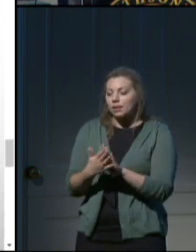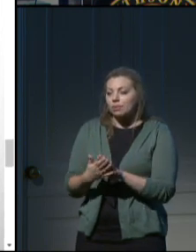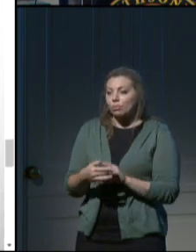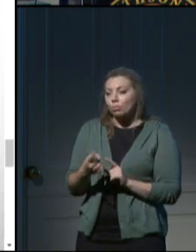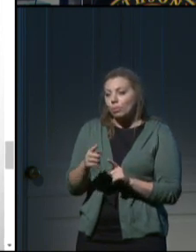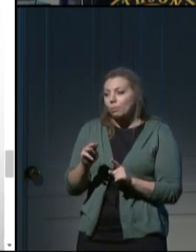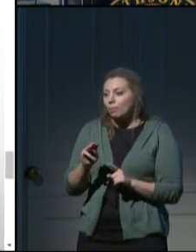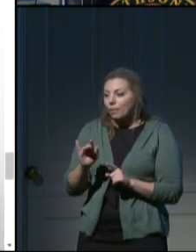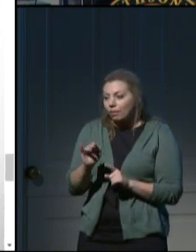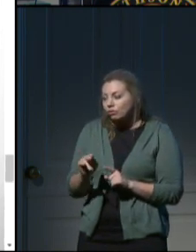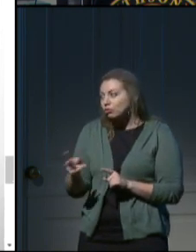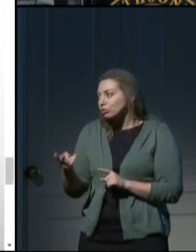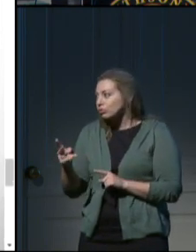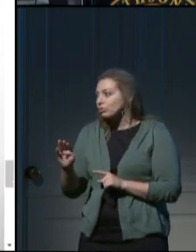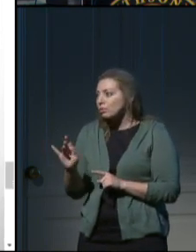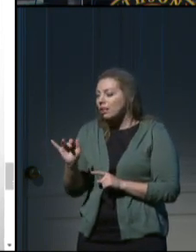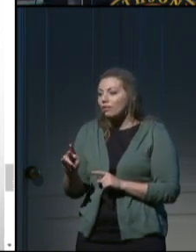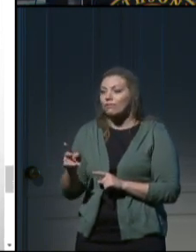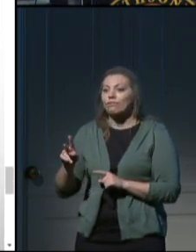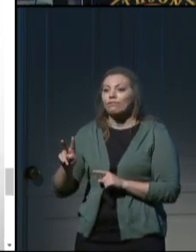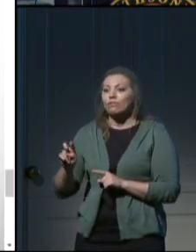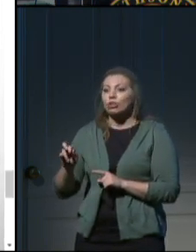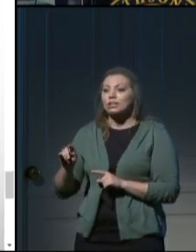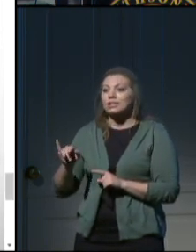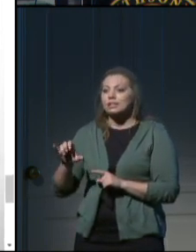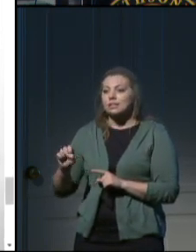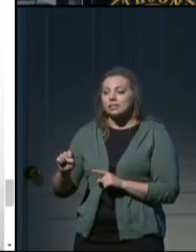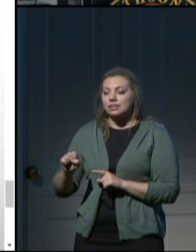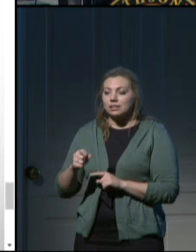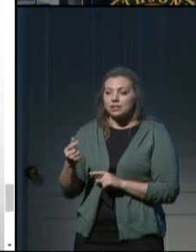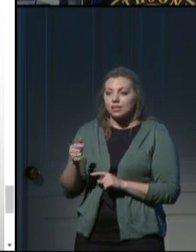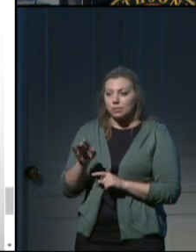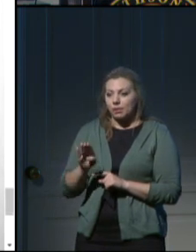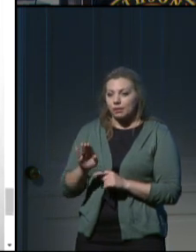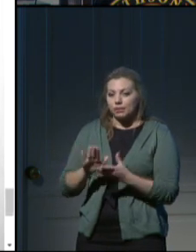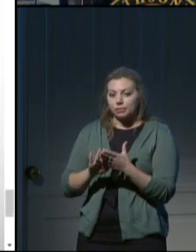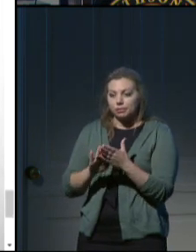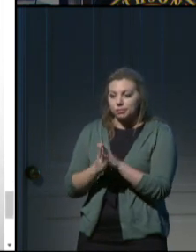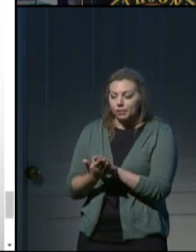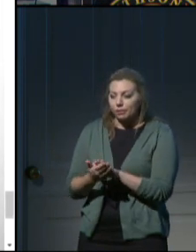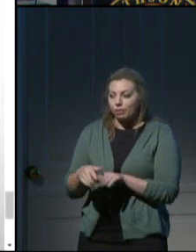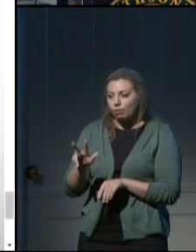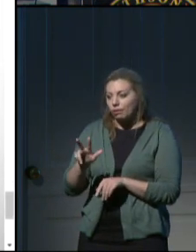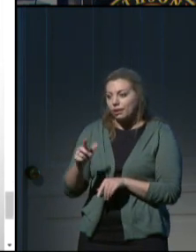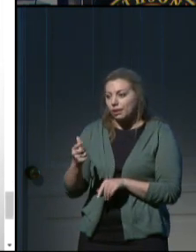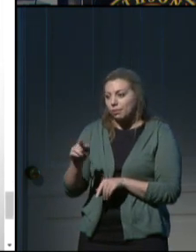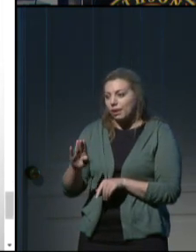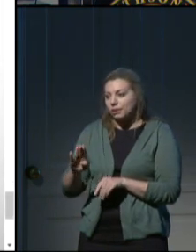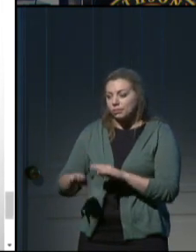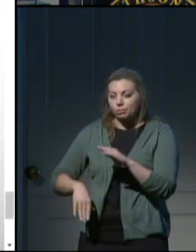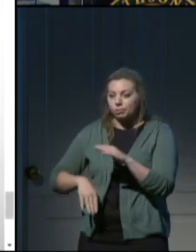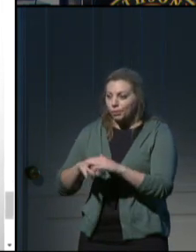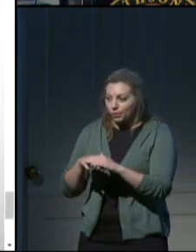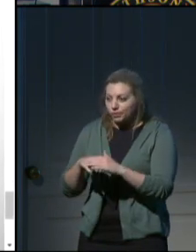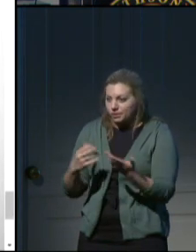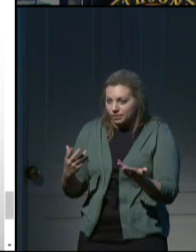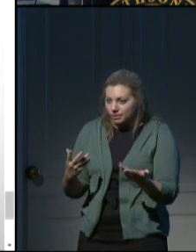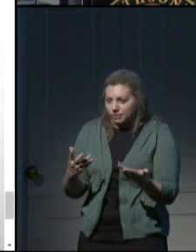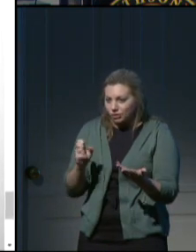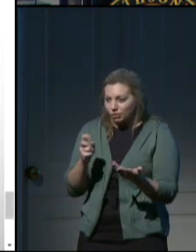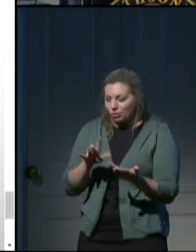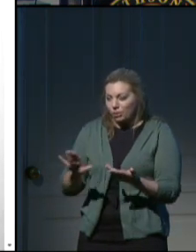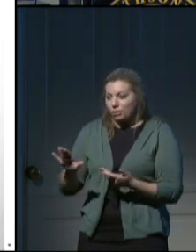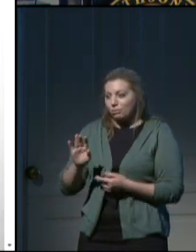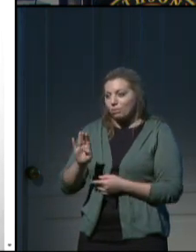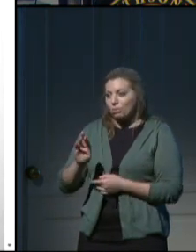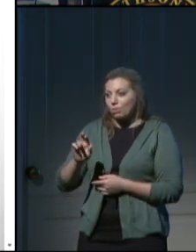vertices, gigabytes, and making it something that's 3 megabytes at most, so that your